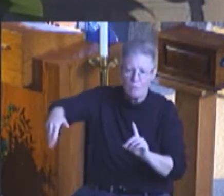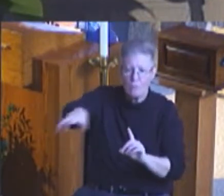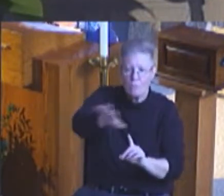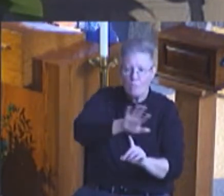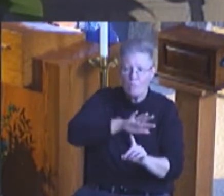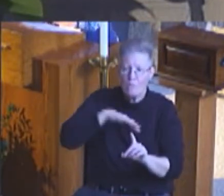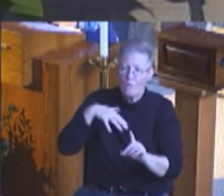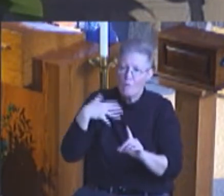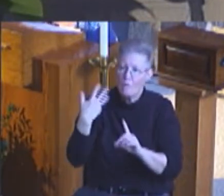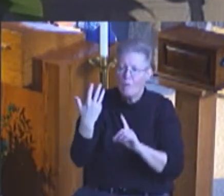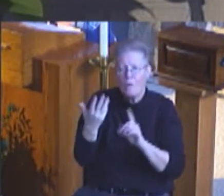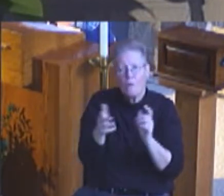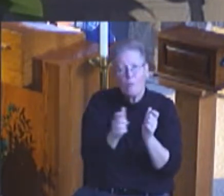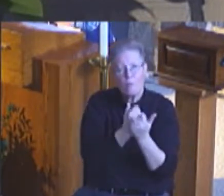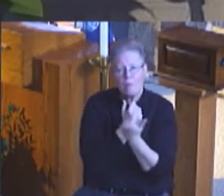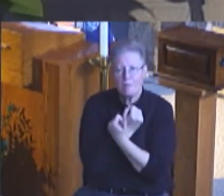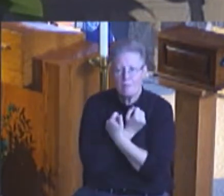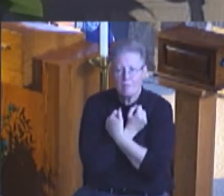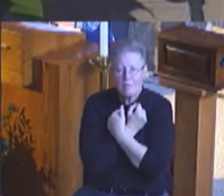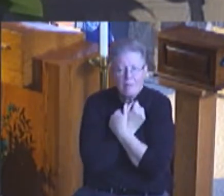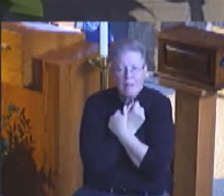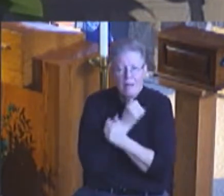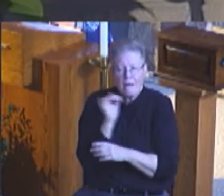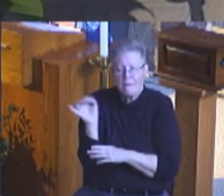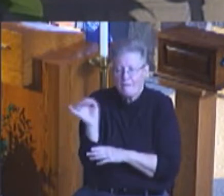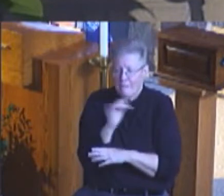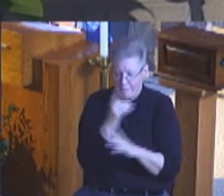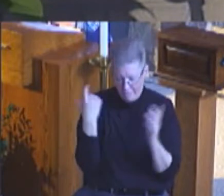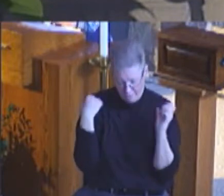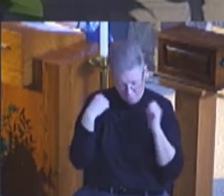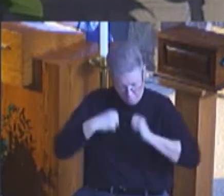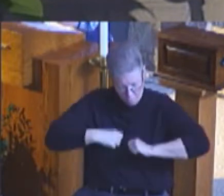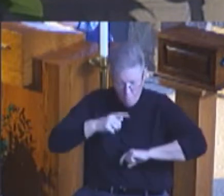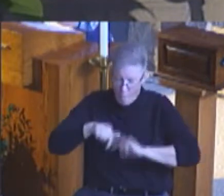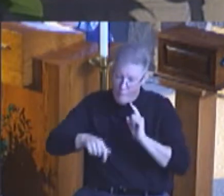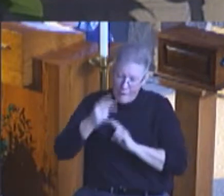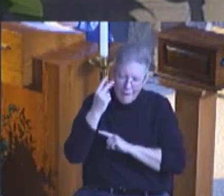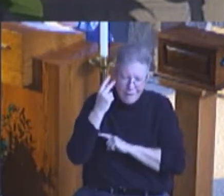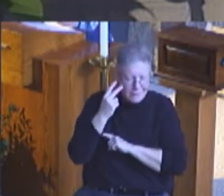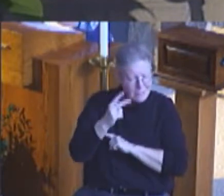life, and it embraces you with the things that really matter.